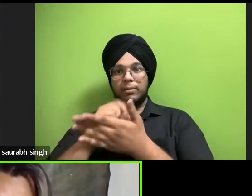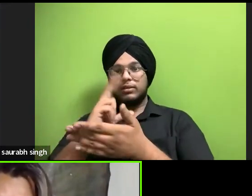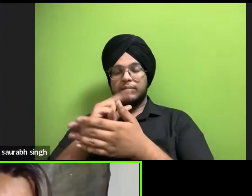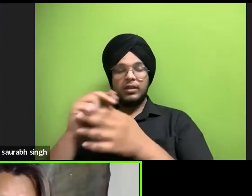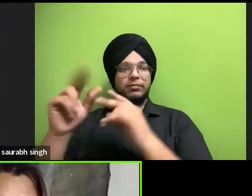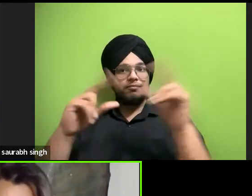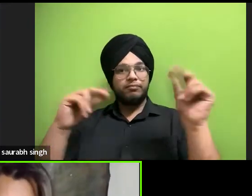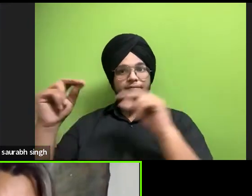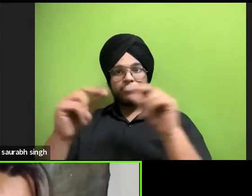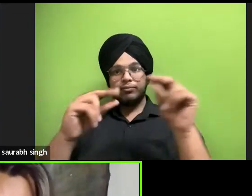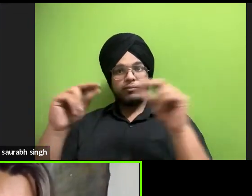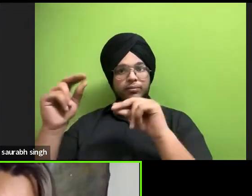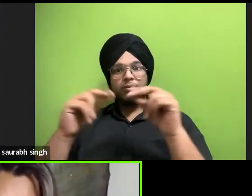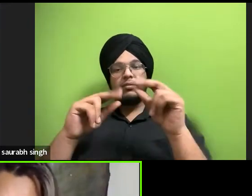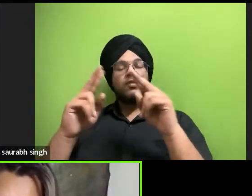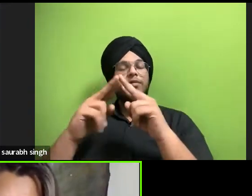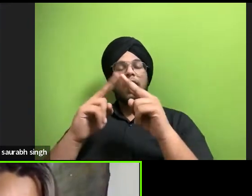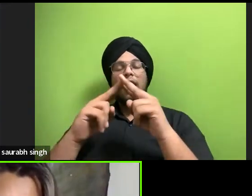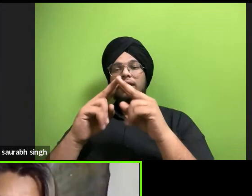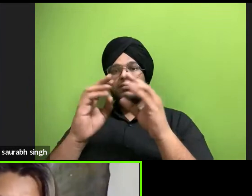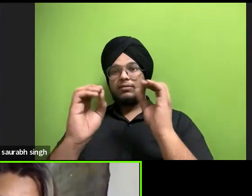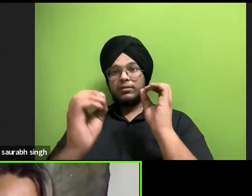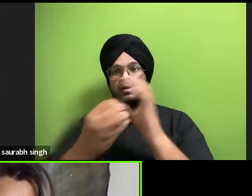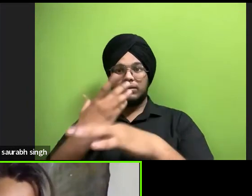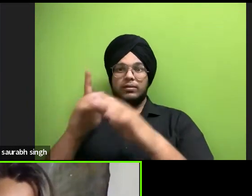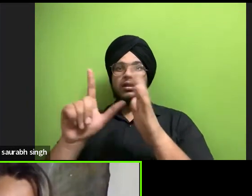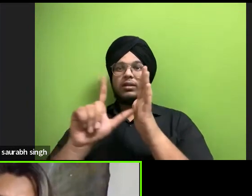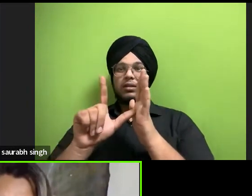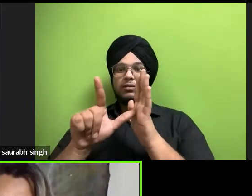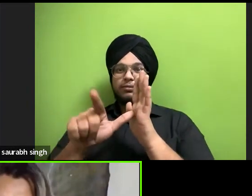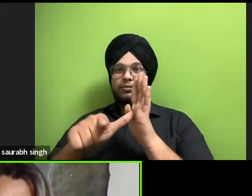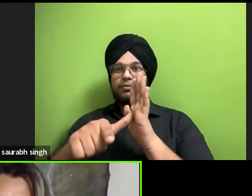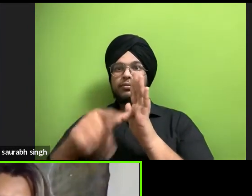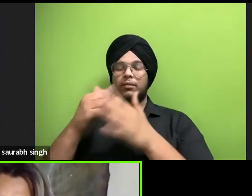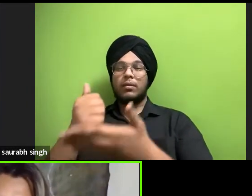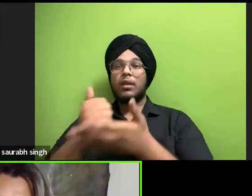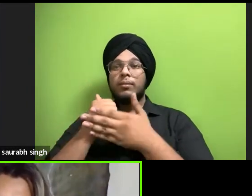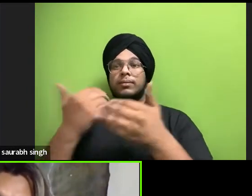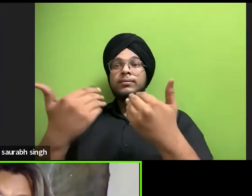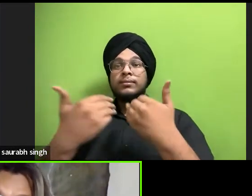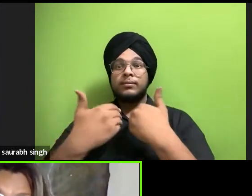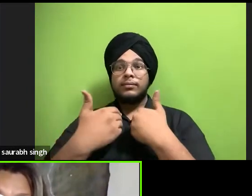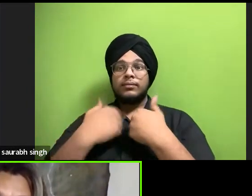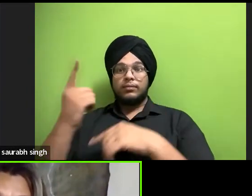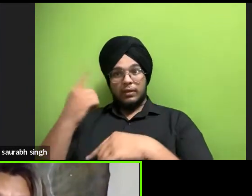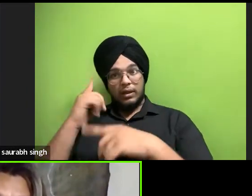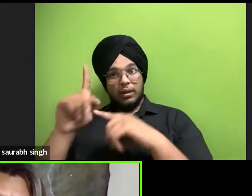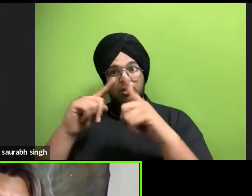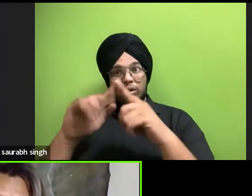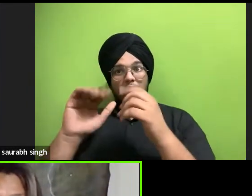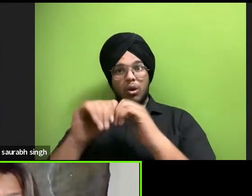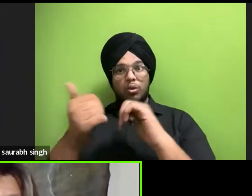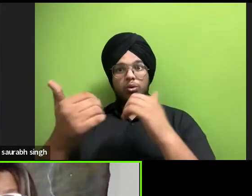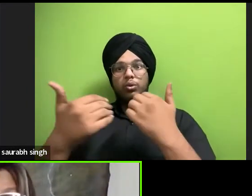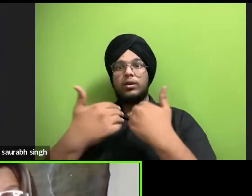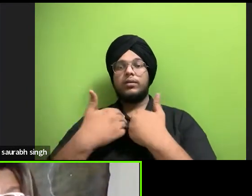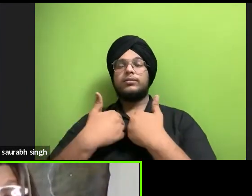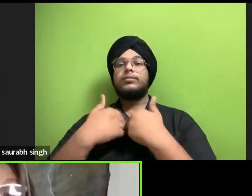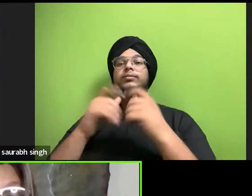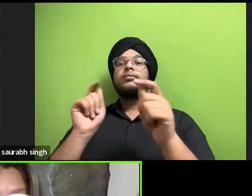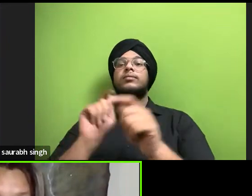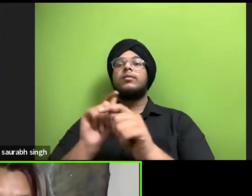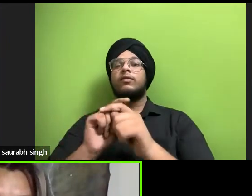other very profoundly, has also helped us then think about how do we bridge once we